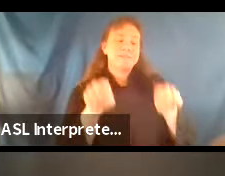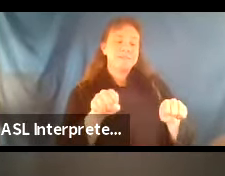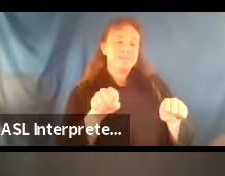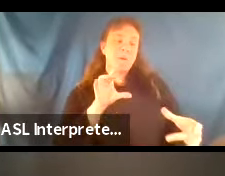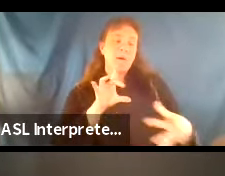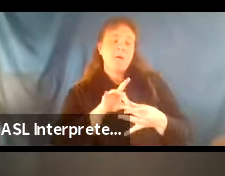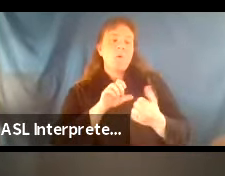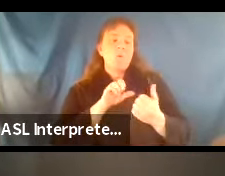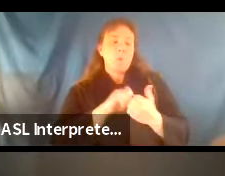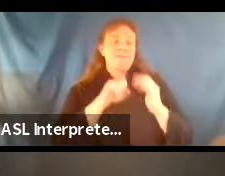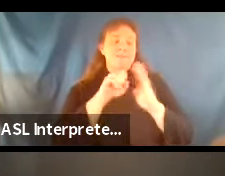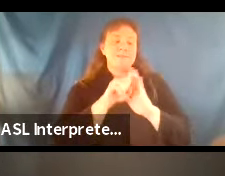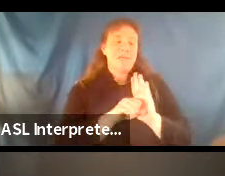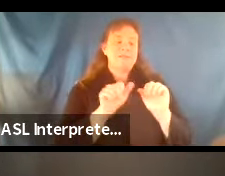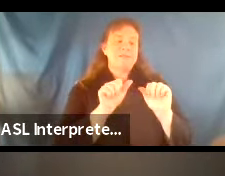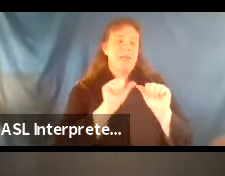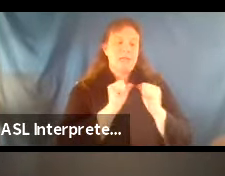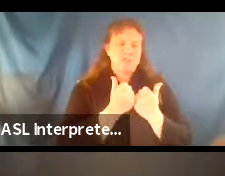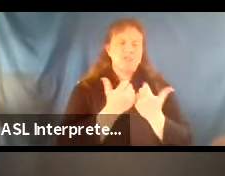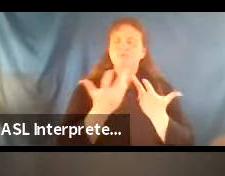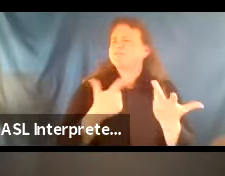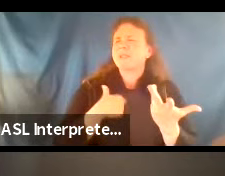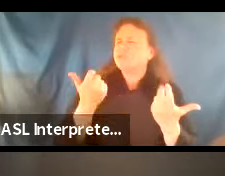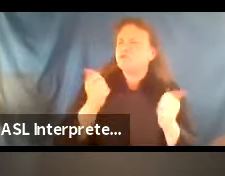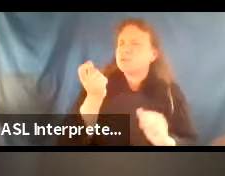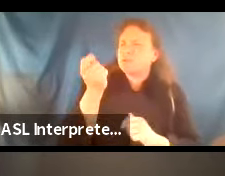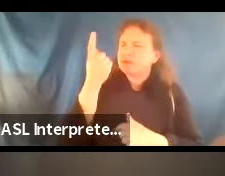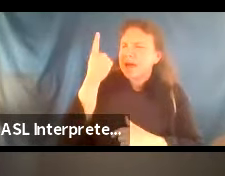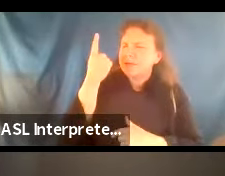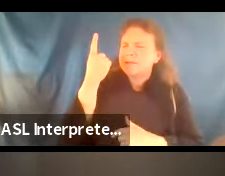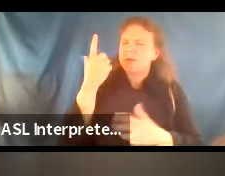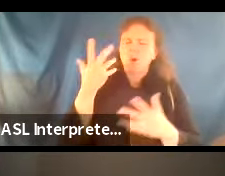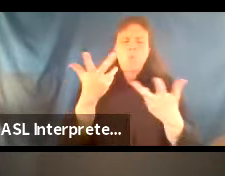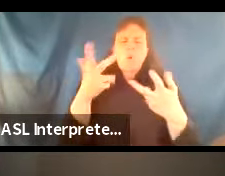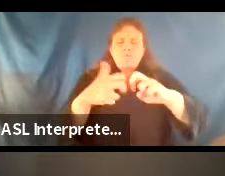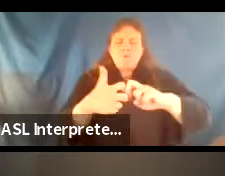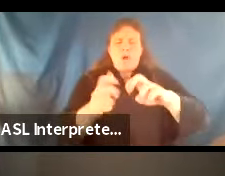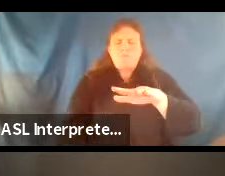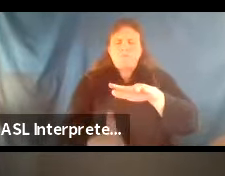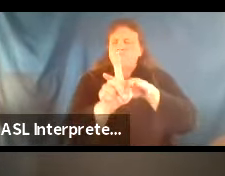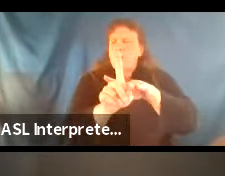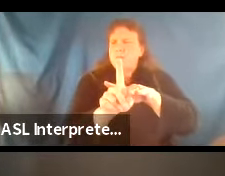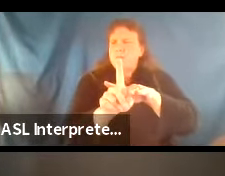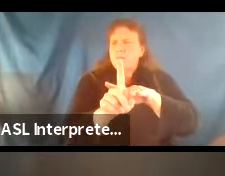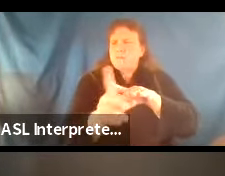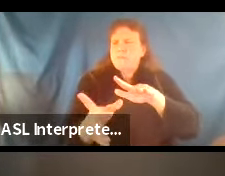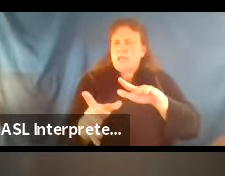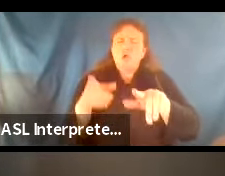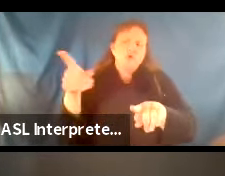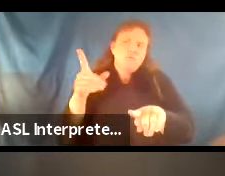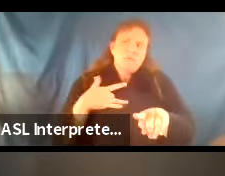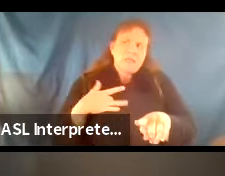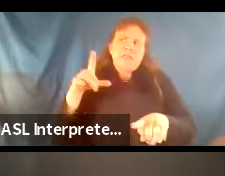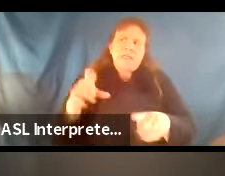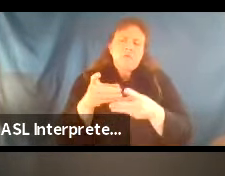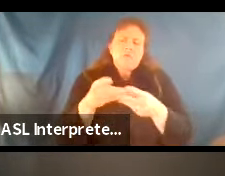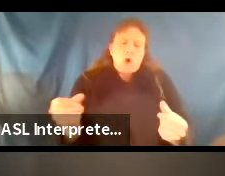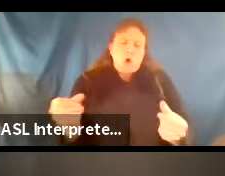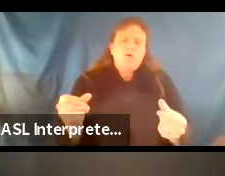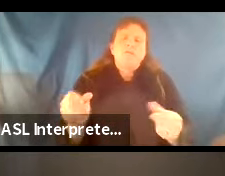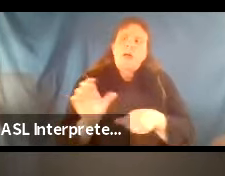So just trying to understand, what is the problem that's trying to be solved by having My Turn be